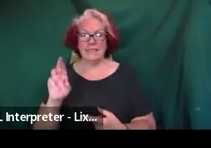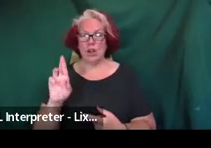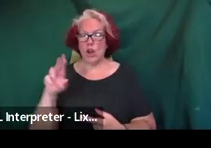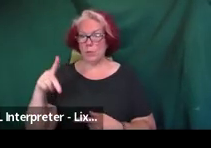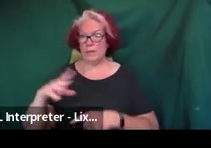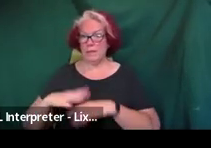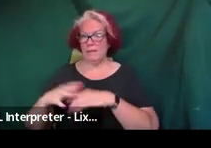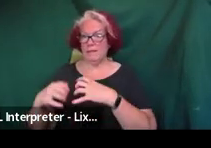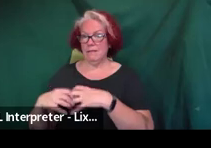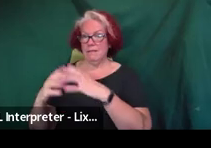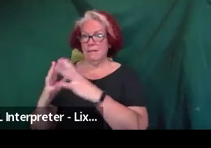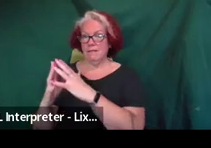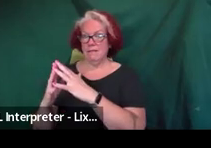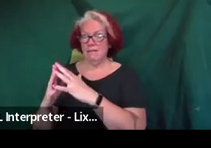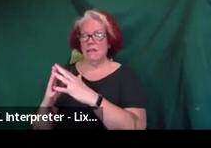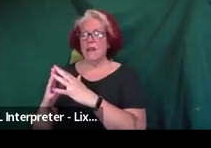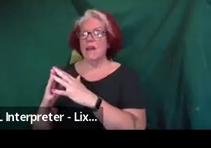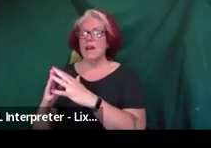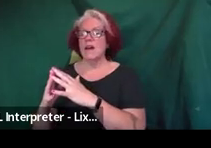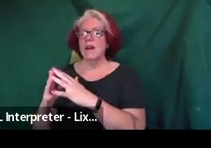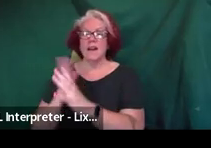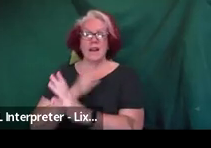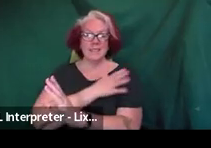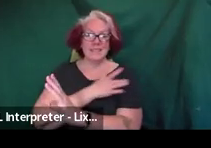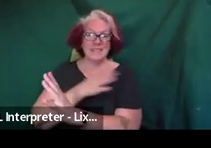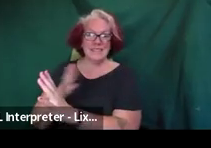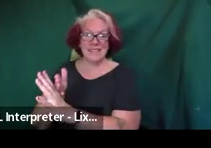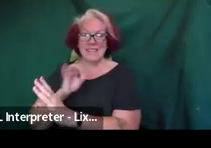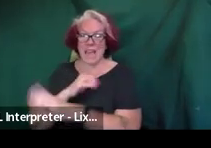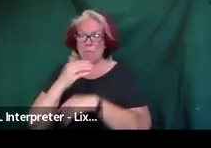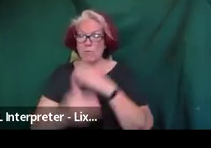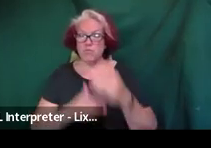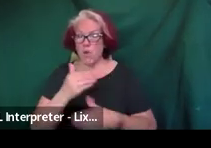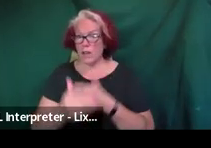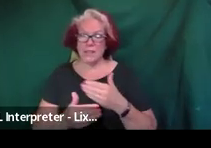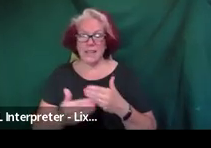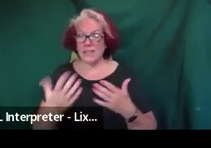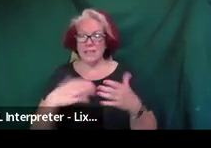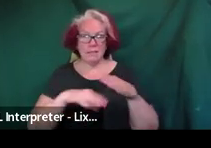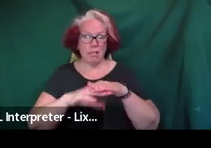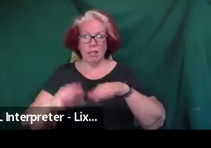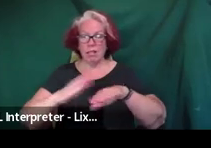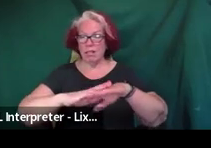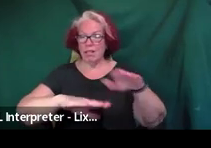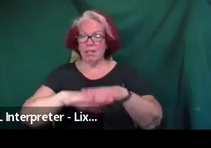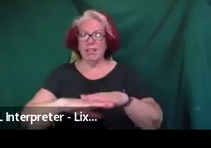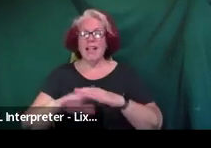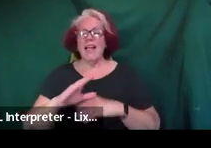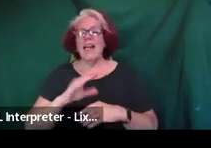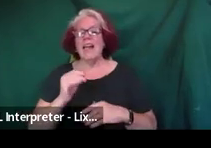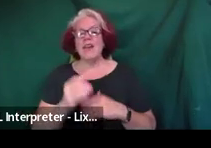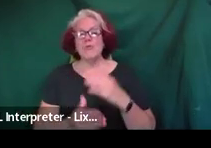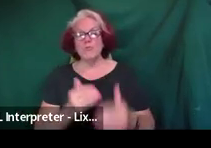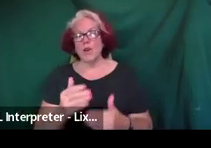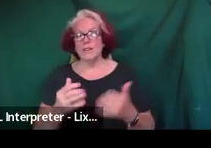online is that the process is cobbled together. We have kind of a process right